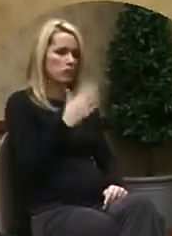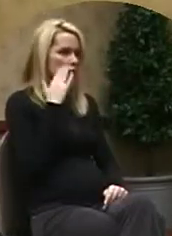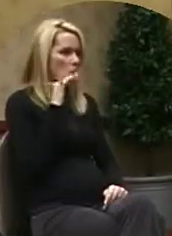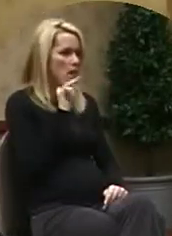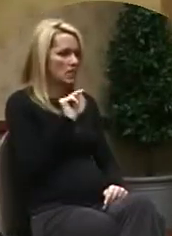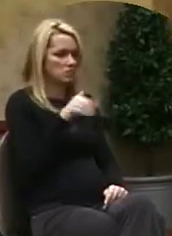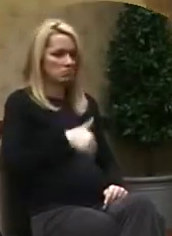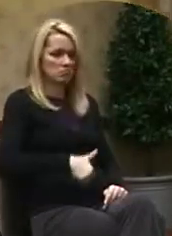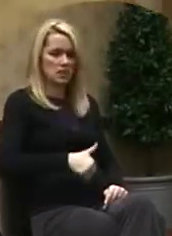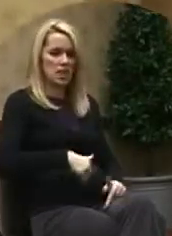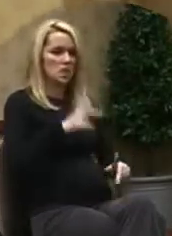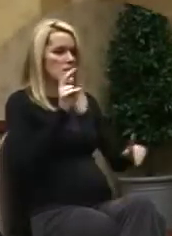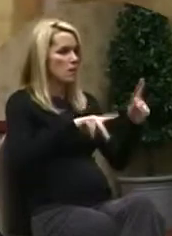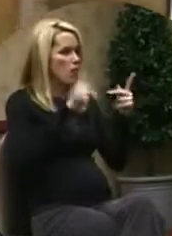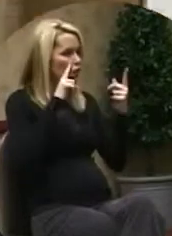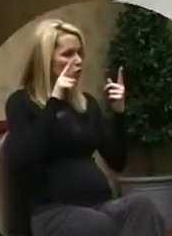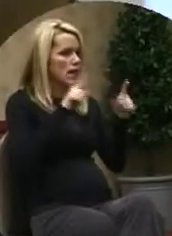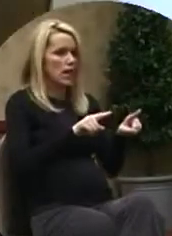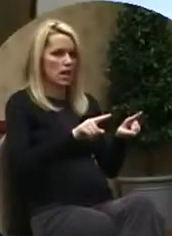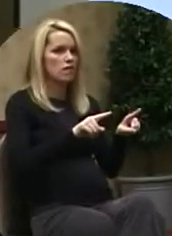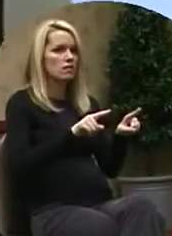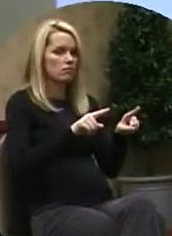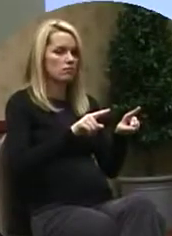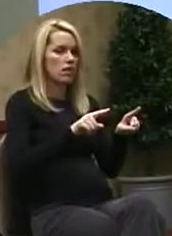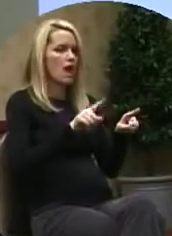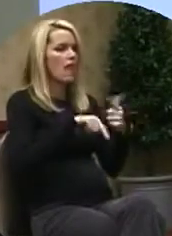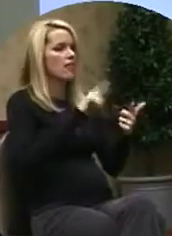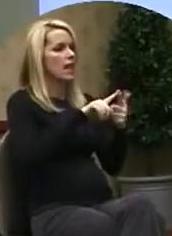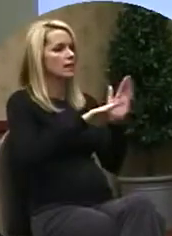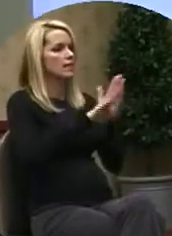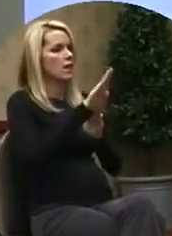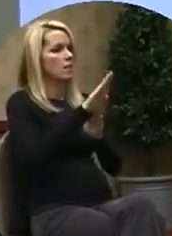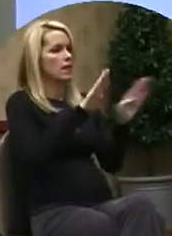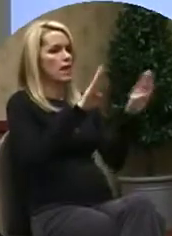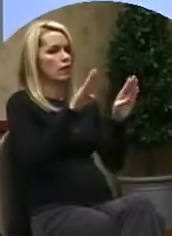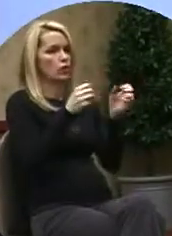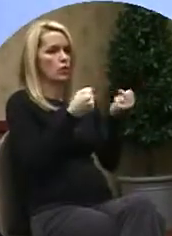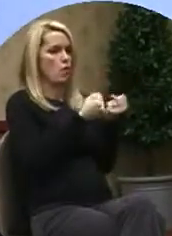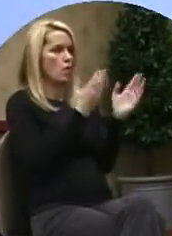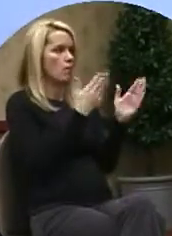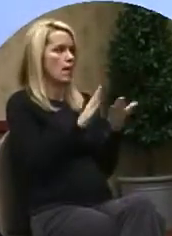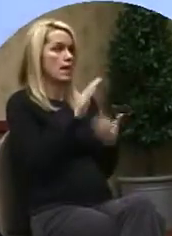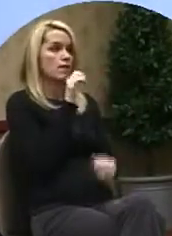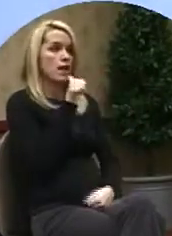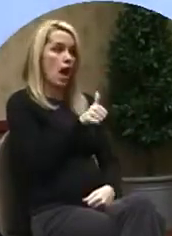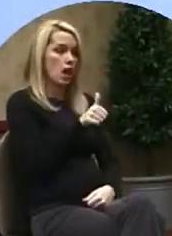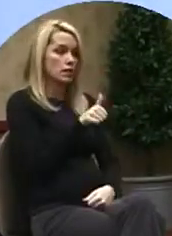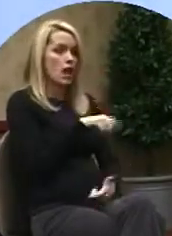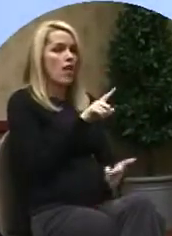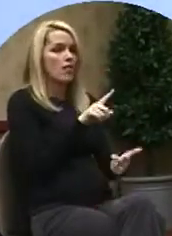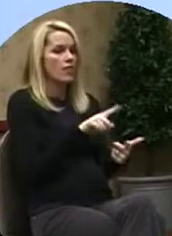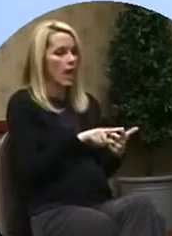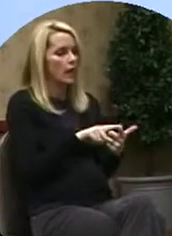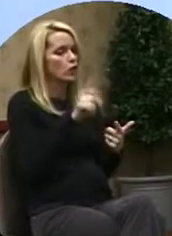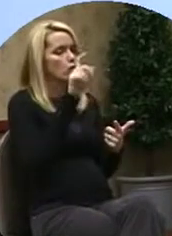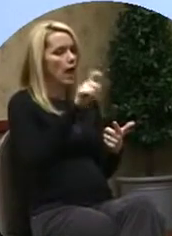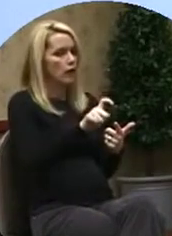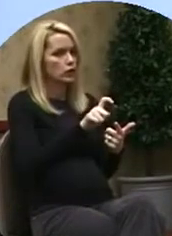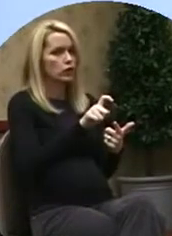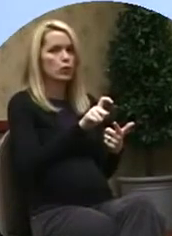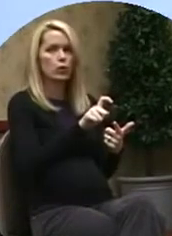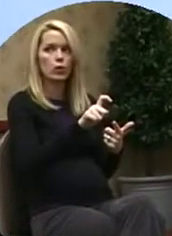we're sure that this is what it's about, you can start developing your behavior support plan. If not, you're probably going to need to go